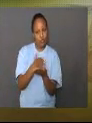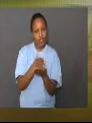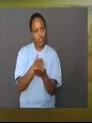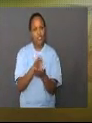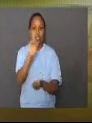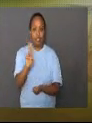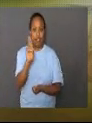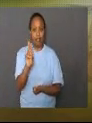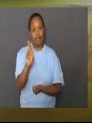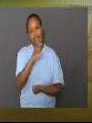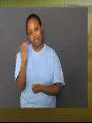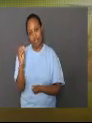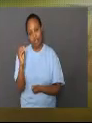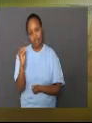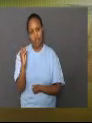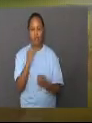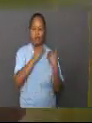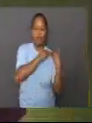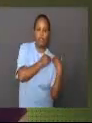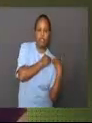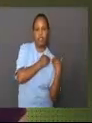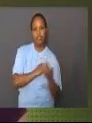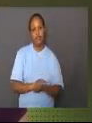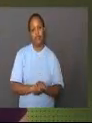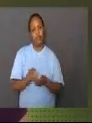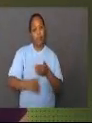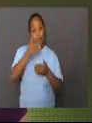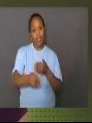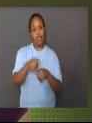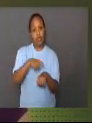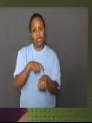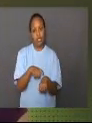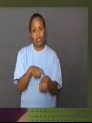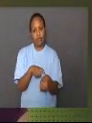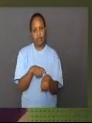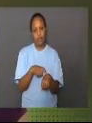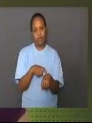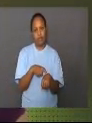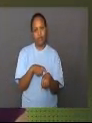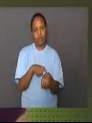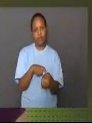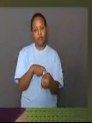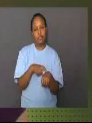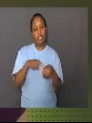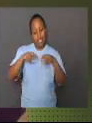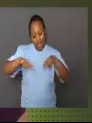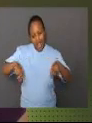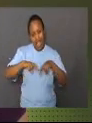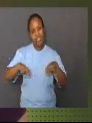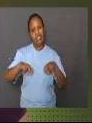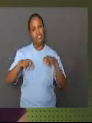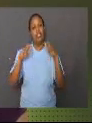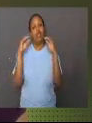of benefits and burdens. Next time, we will analyze